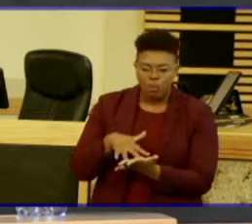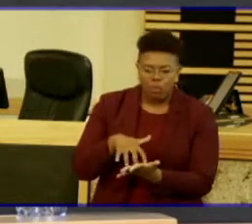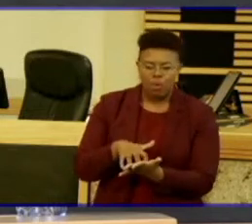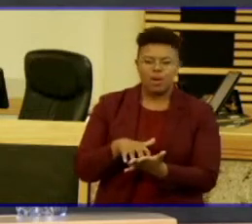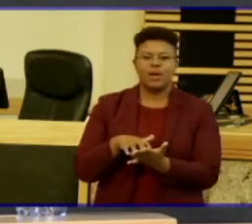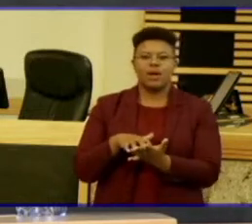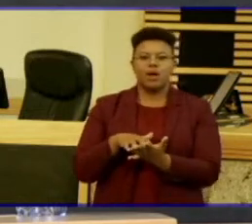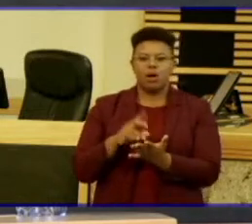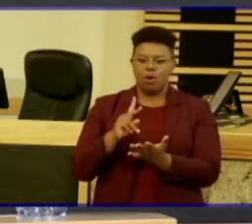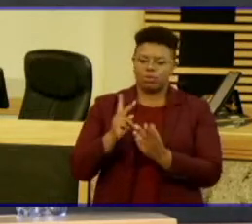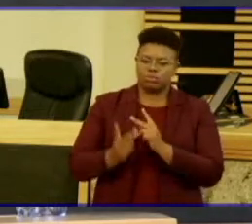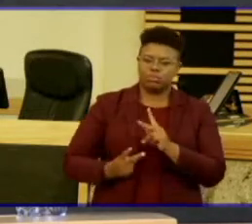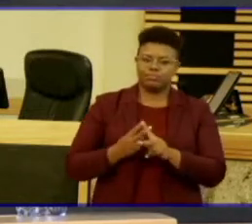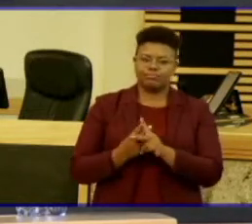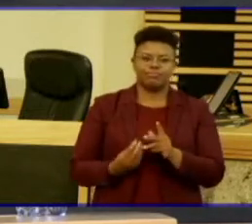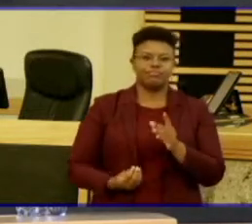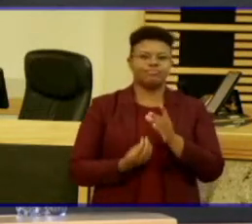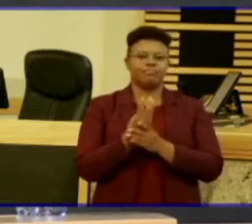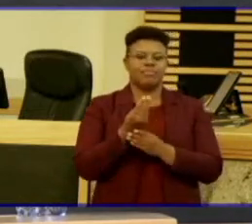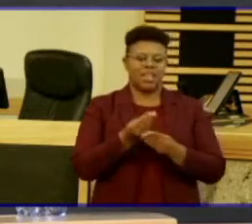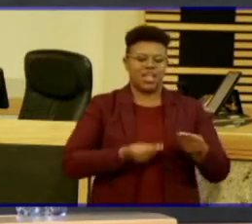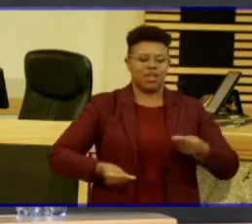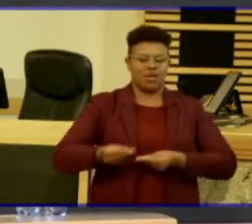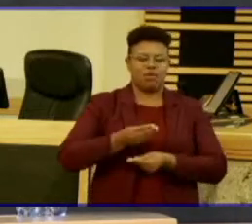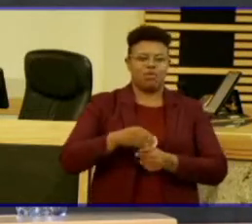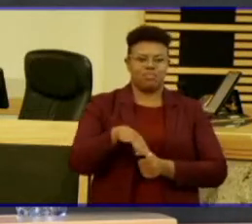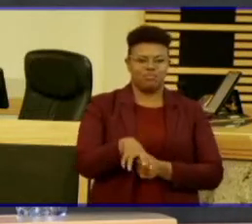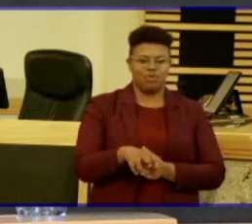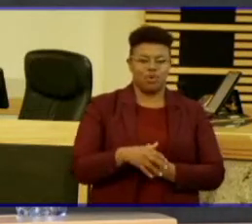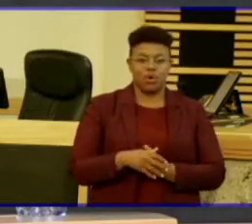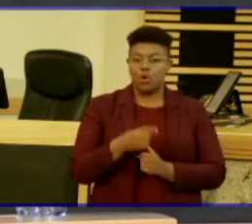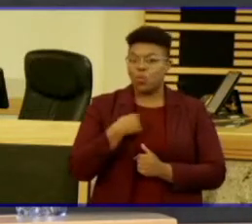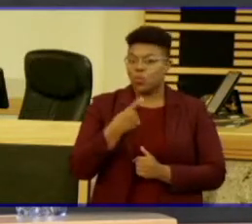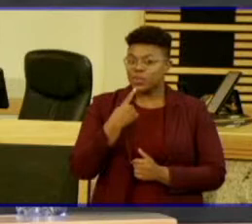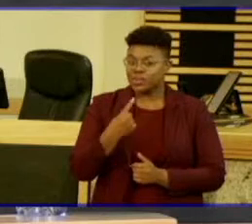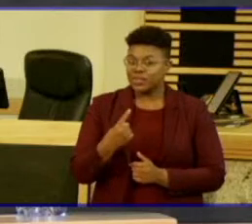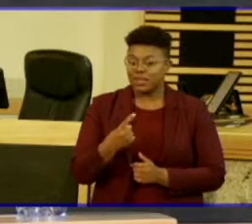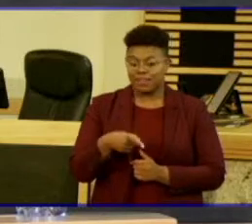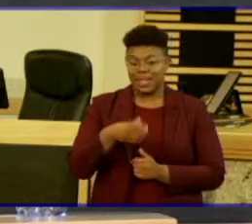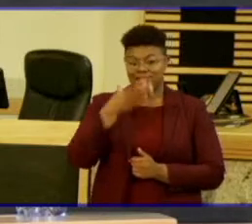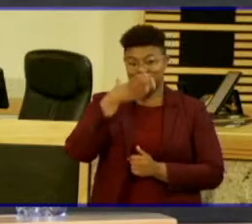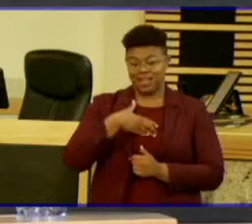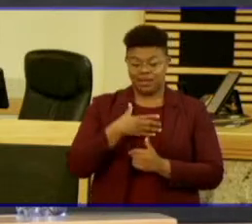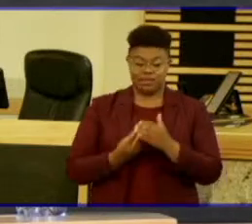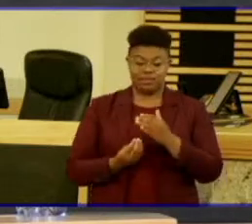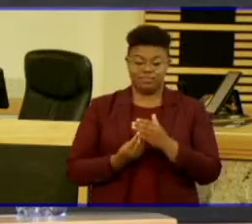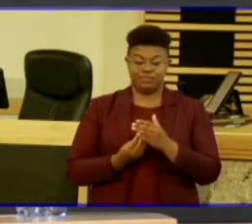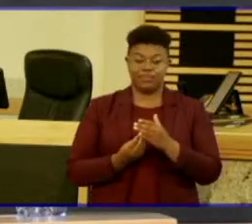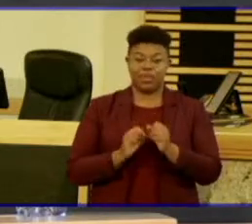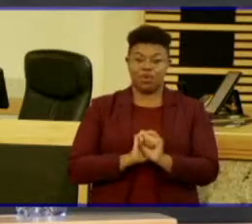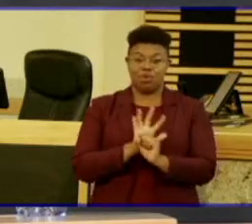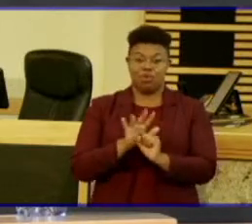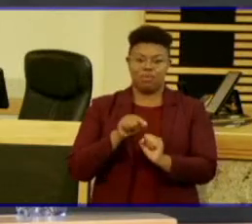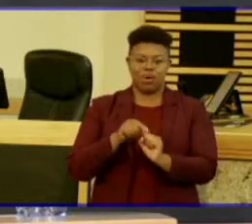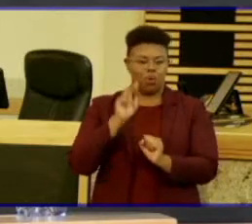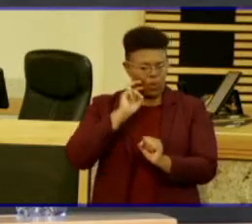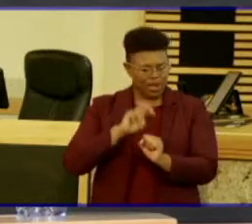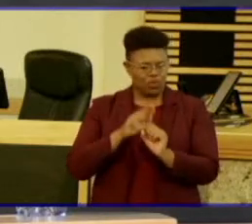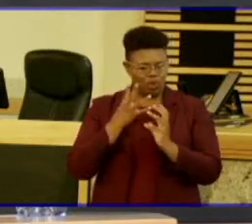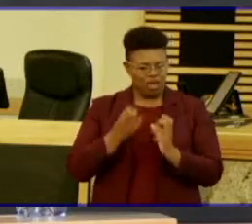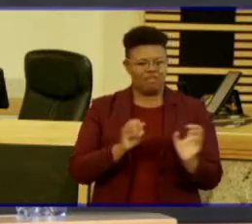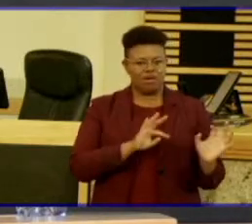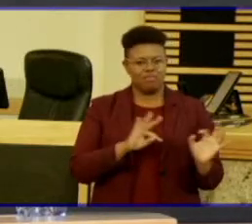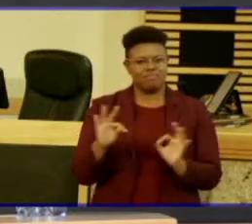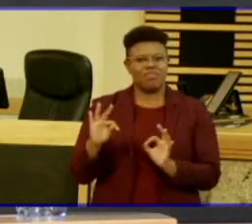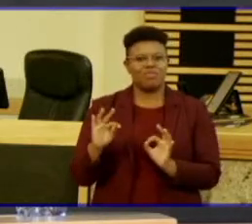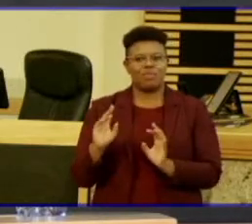and rejuvenating the provincial economy. Sithe out of this sad thing called COVID, we must have a proper legacy. That's why